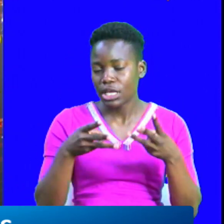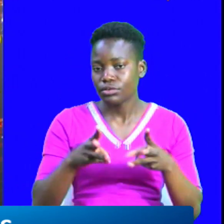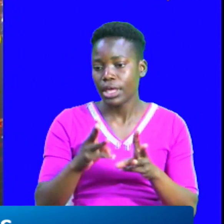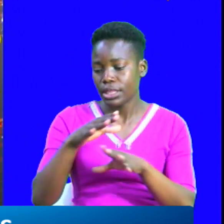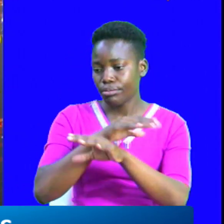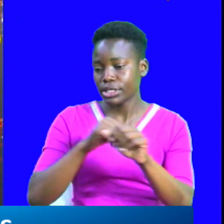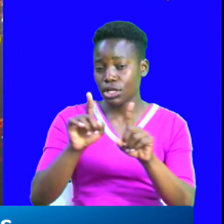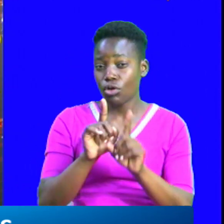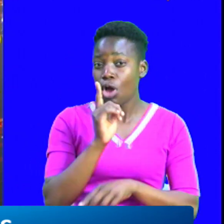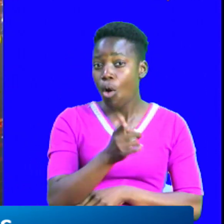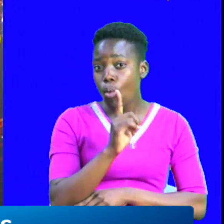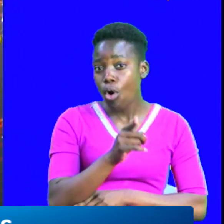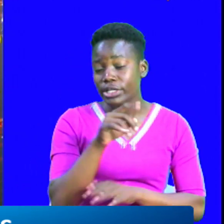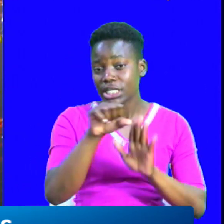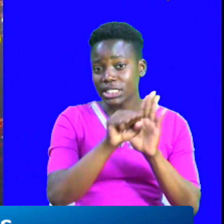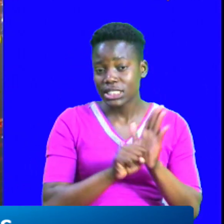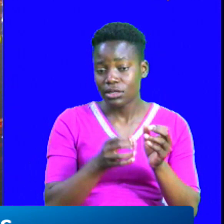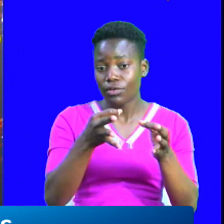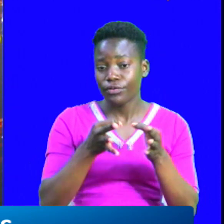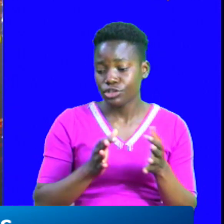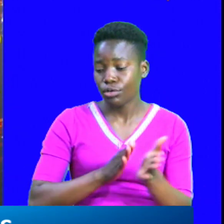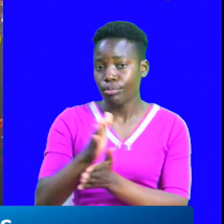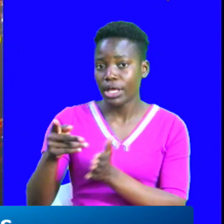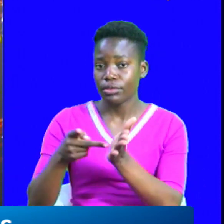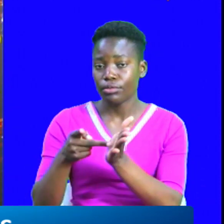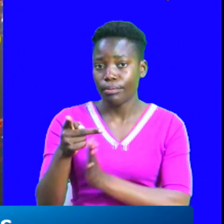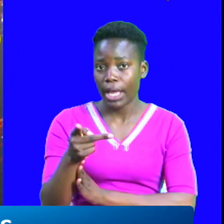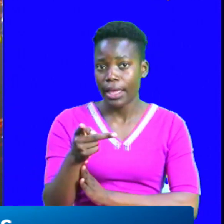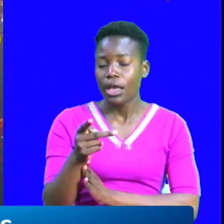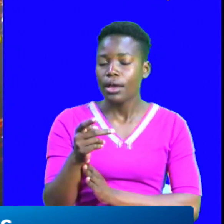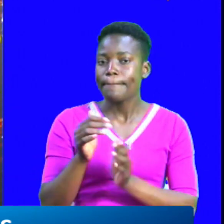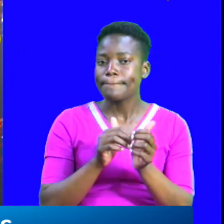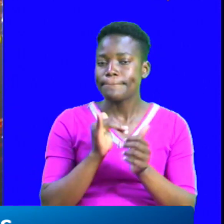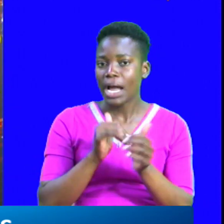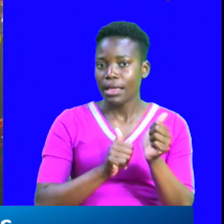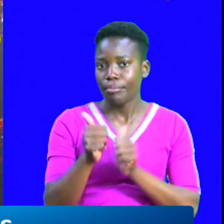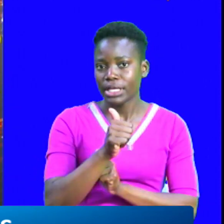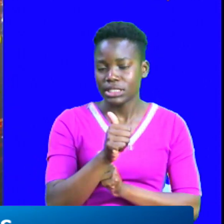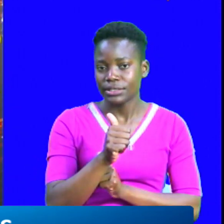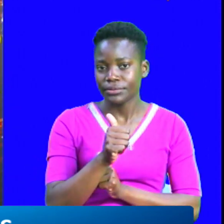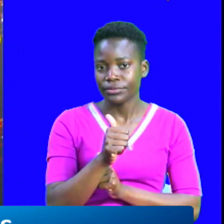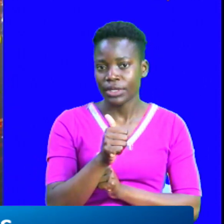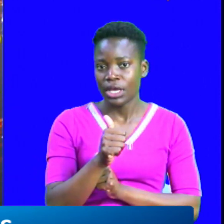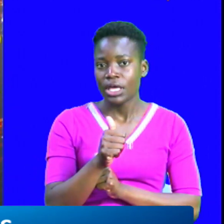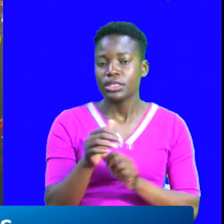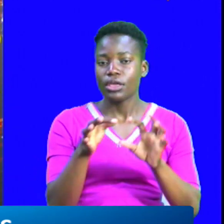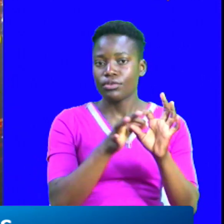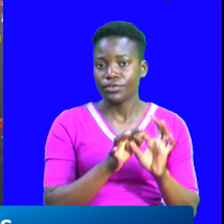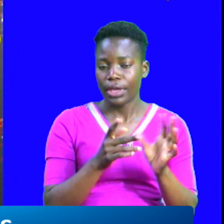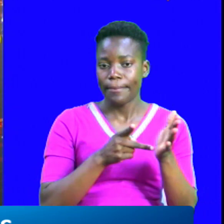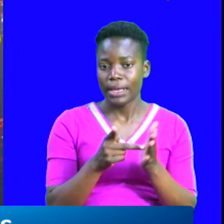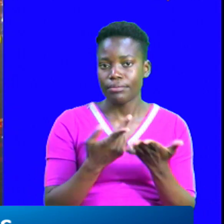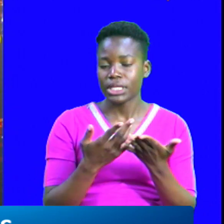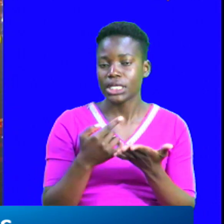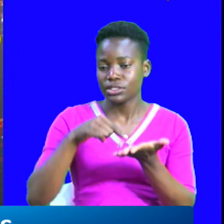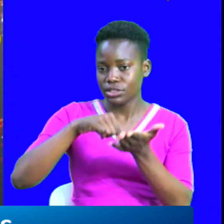president also warned state officials planning to bypass the use of a unified payment system, stressing the